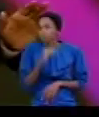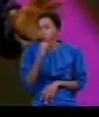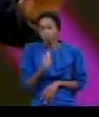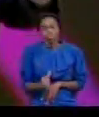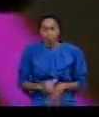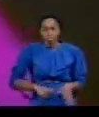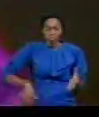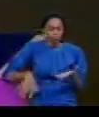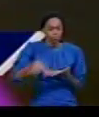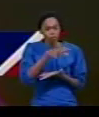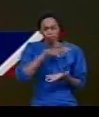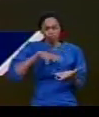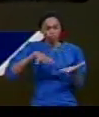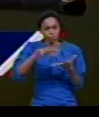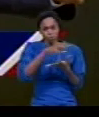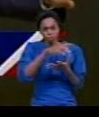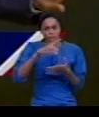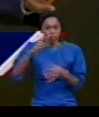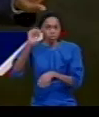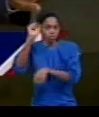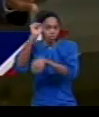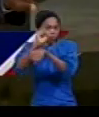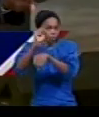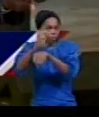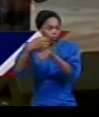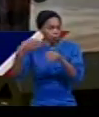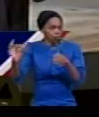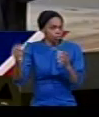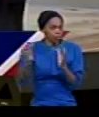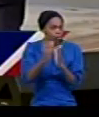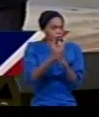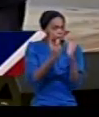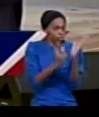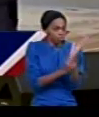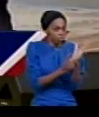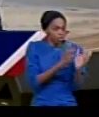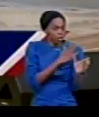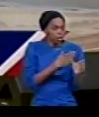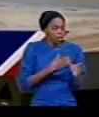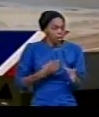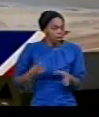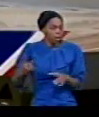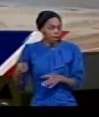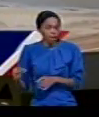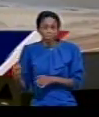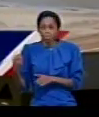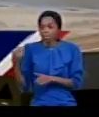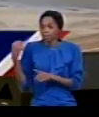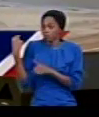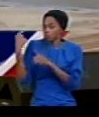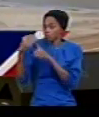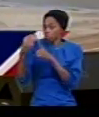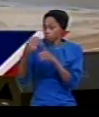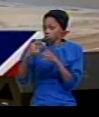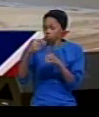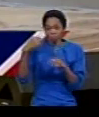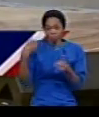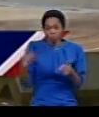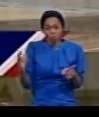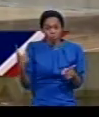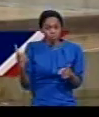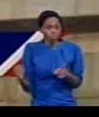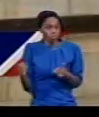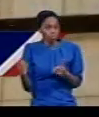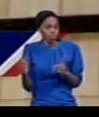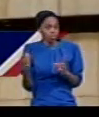confuse the works of the law and the word of the Lord after we are born